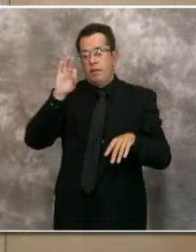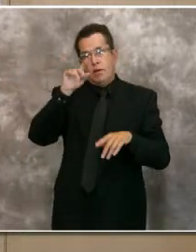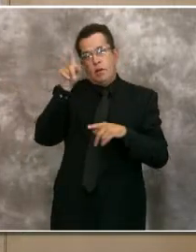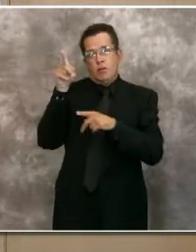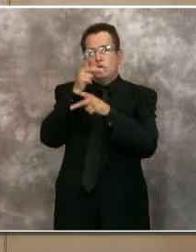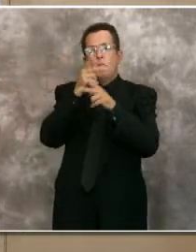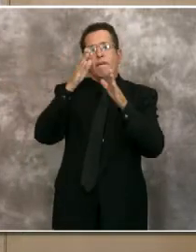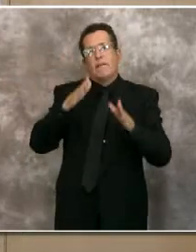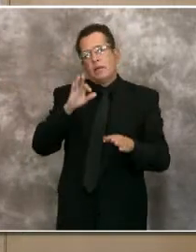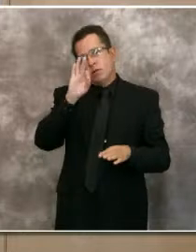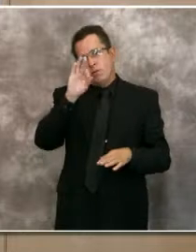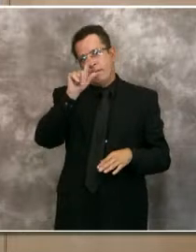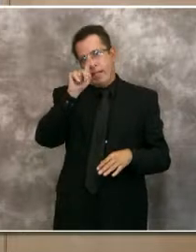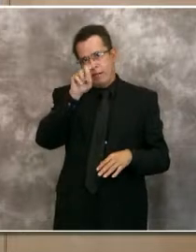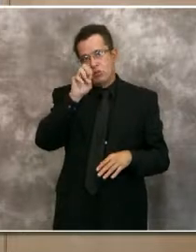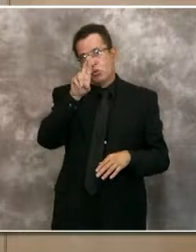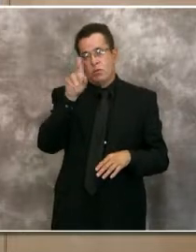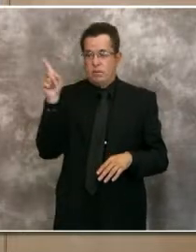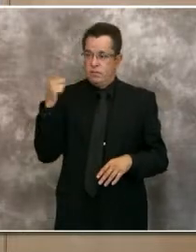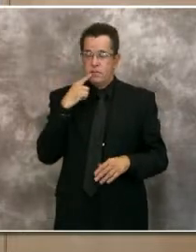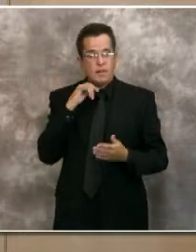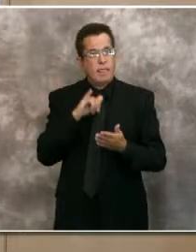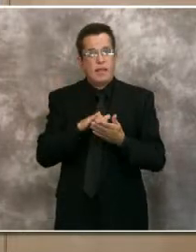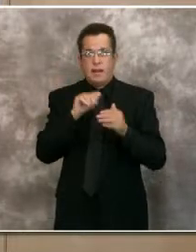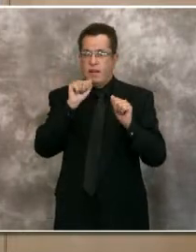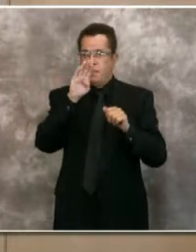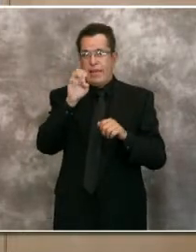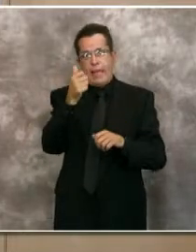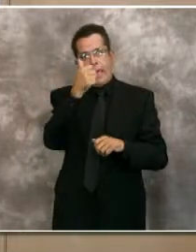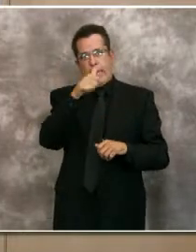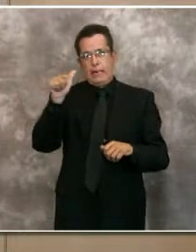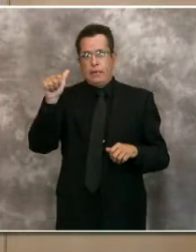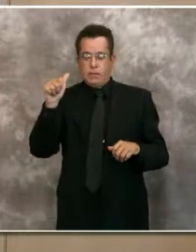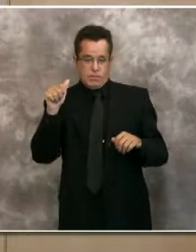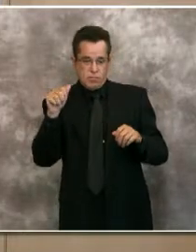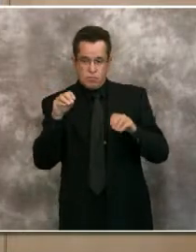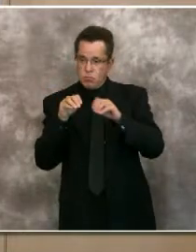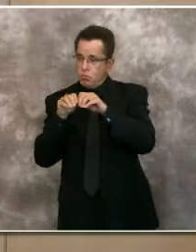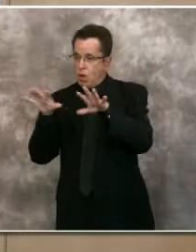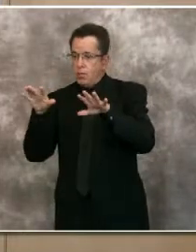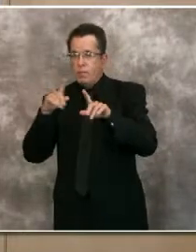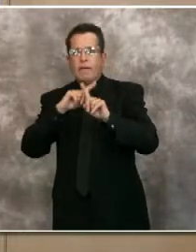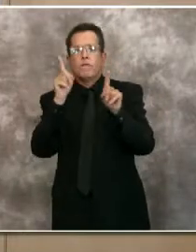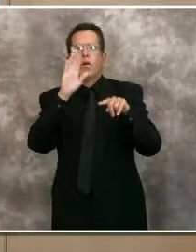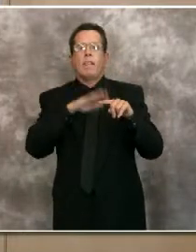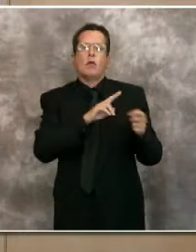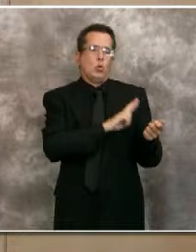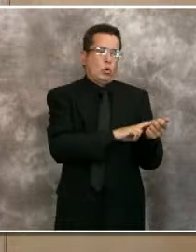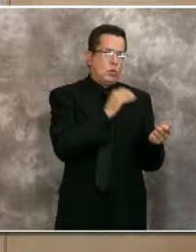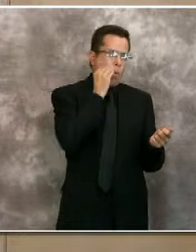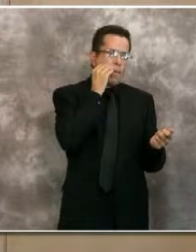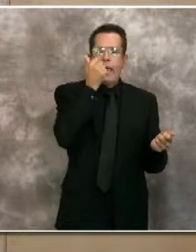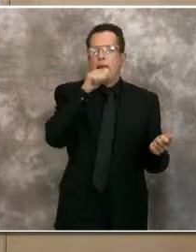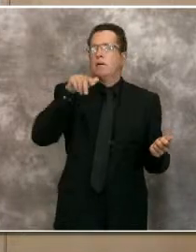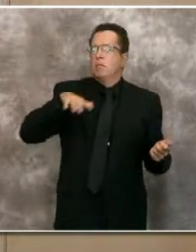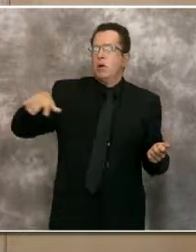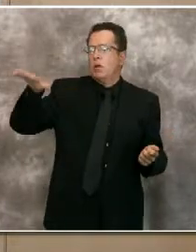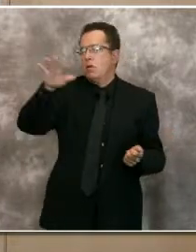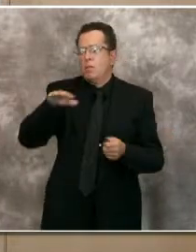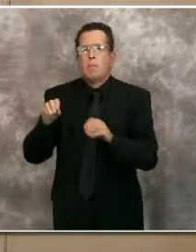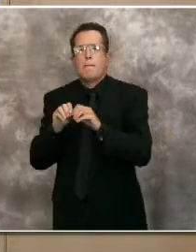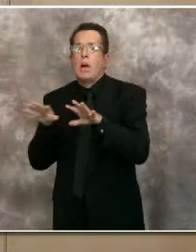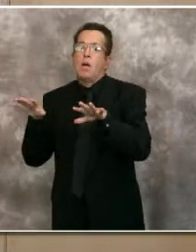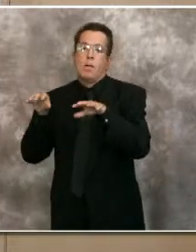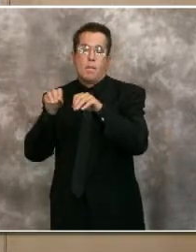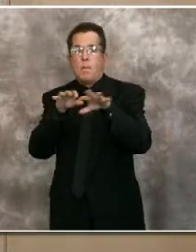described those are anywhere outside of congregate living facilities. So